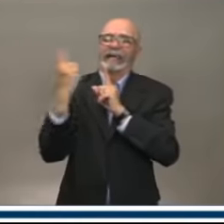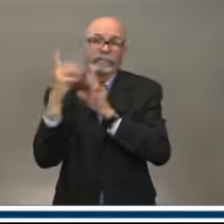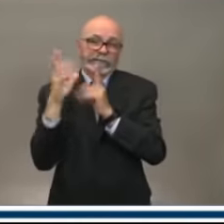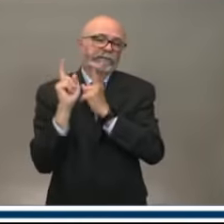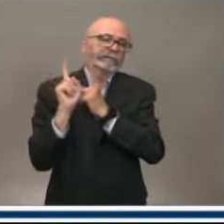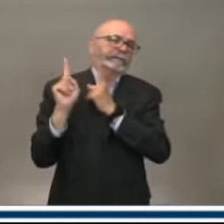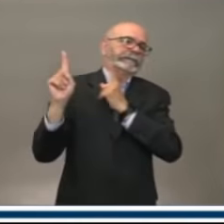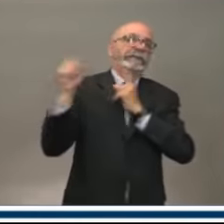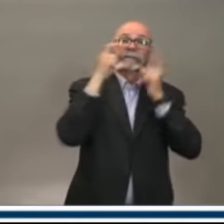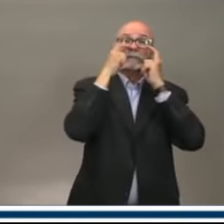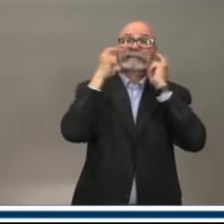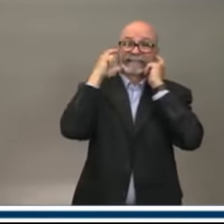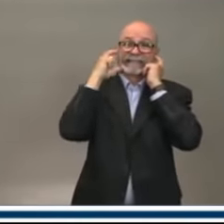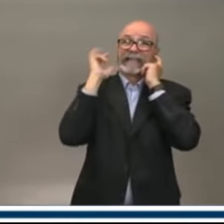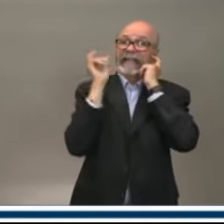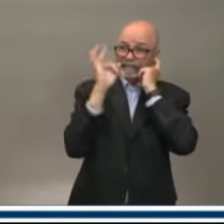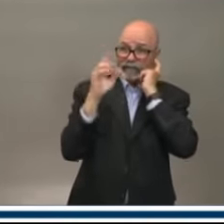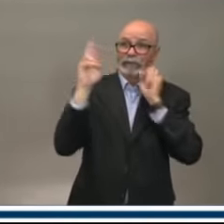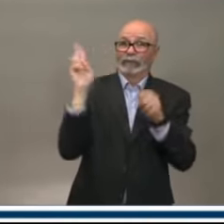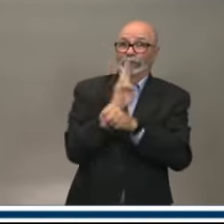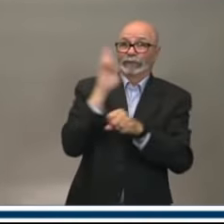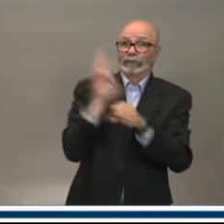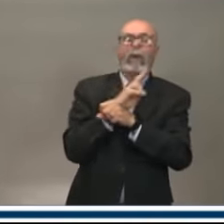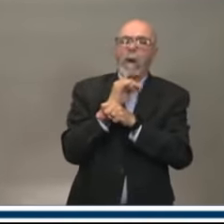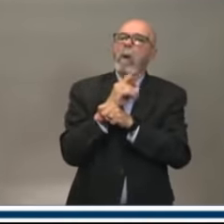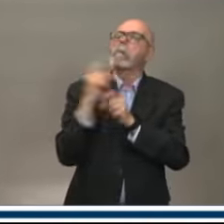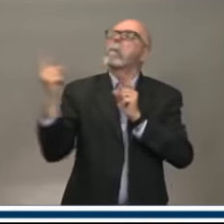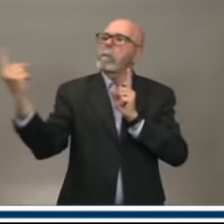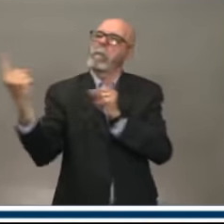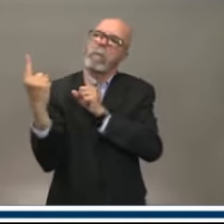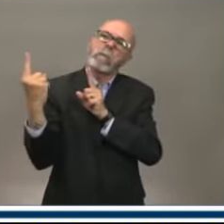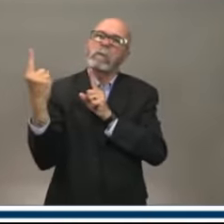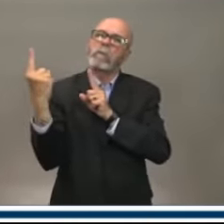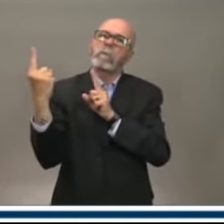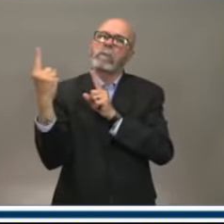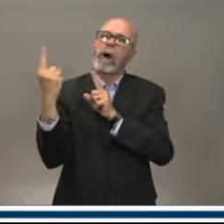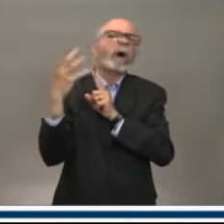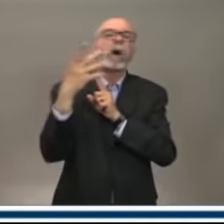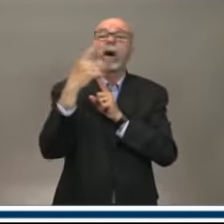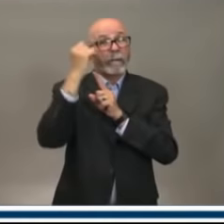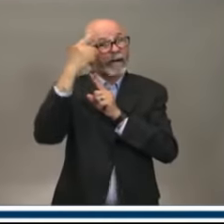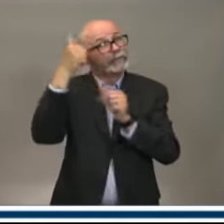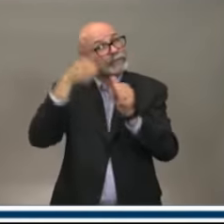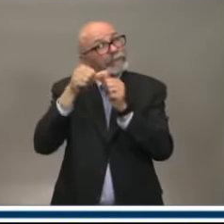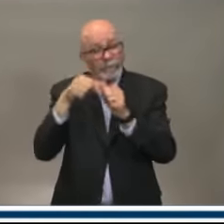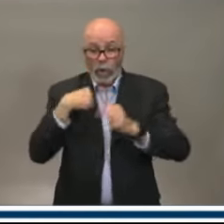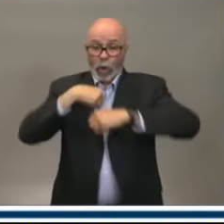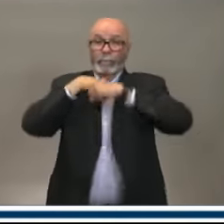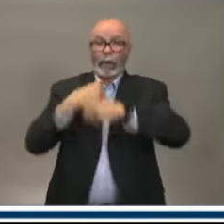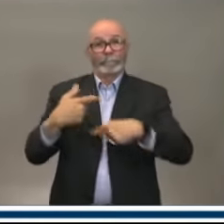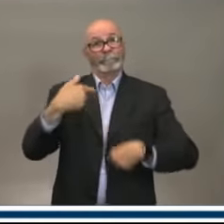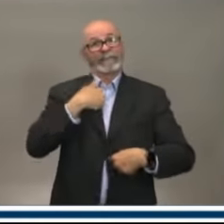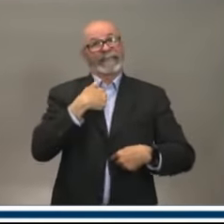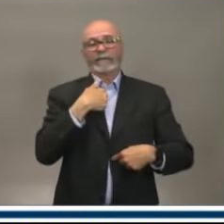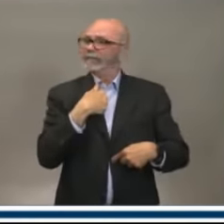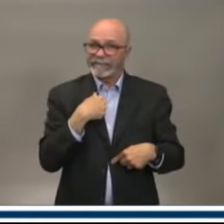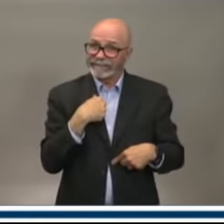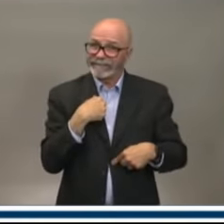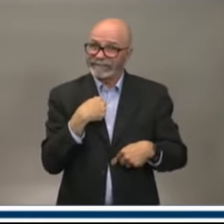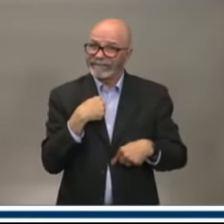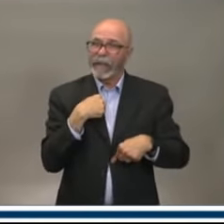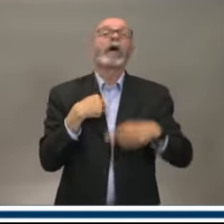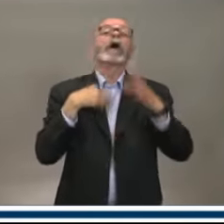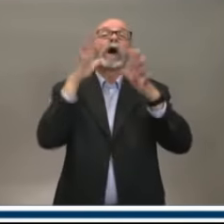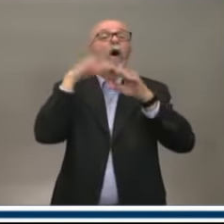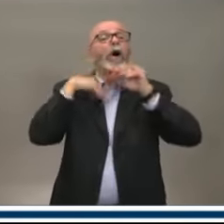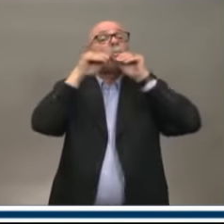if people choose to, they can certainly wearing a mask doesn't protect them, but it helps them prevent the spread if they happen to be an